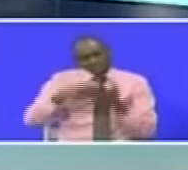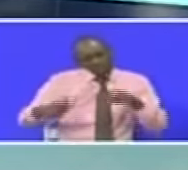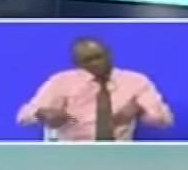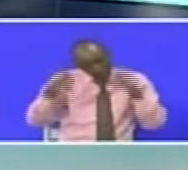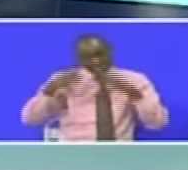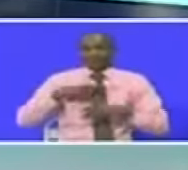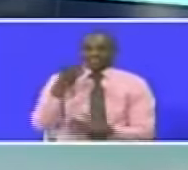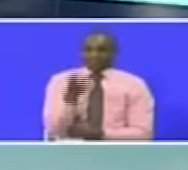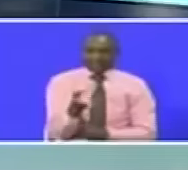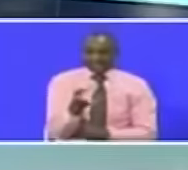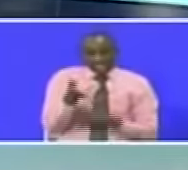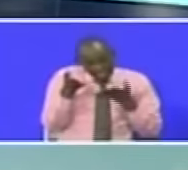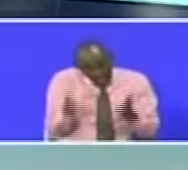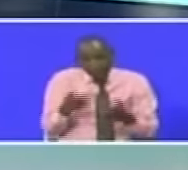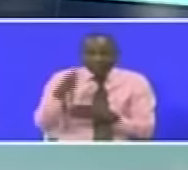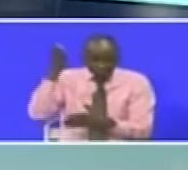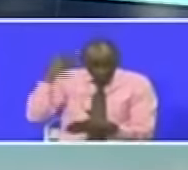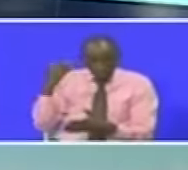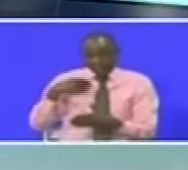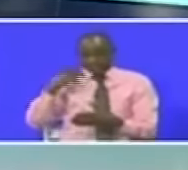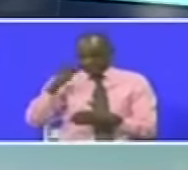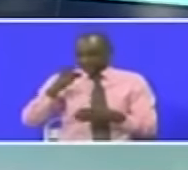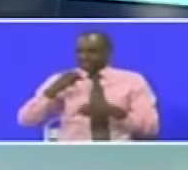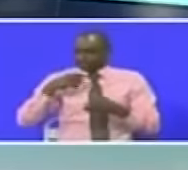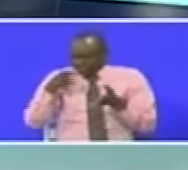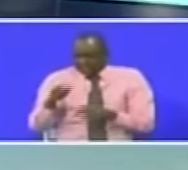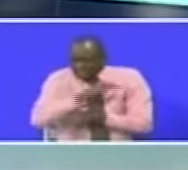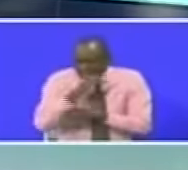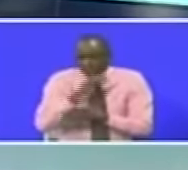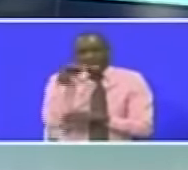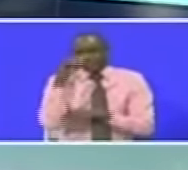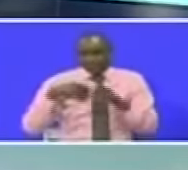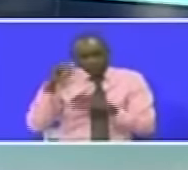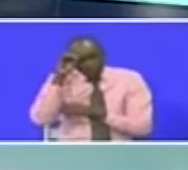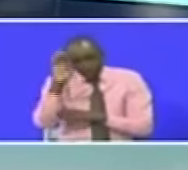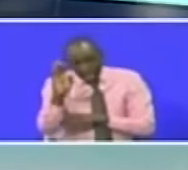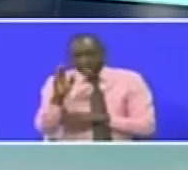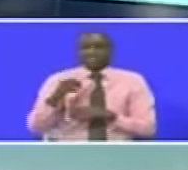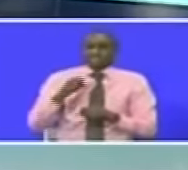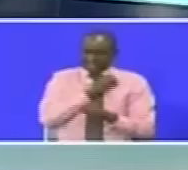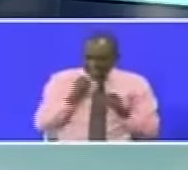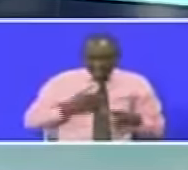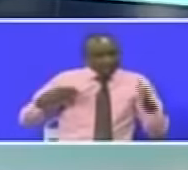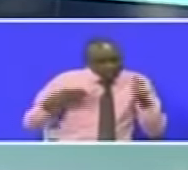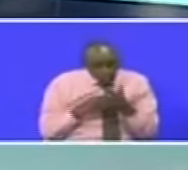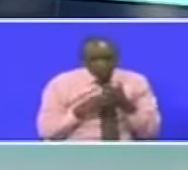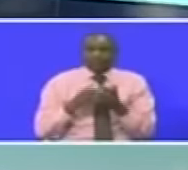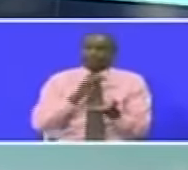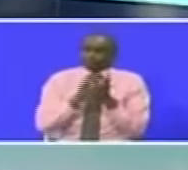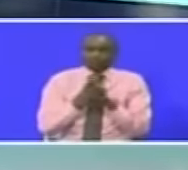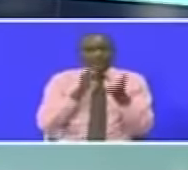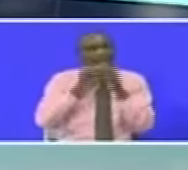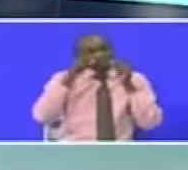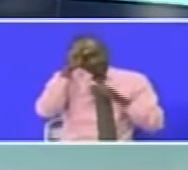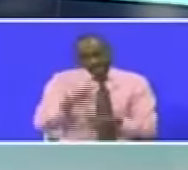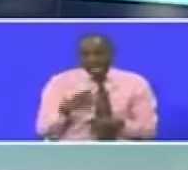of interest. And so we had run a Twitter poll earlier this evening asking you, should senators be barred from running for governor in